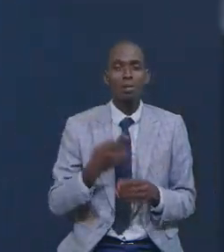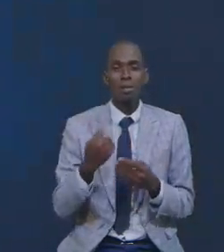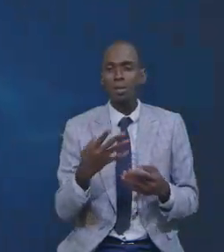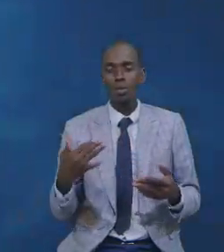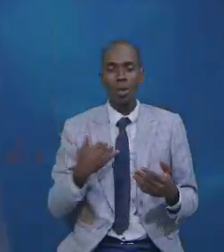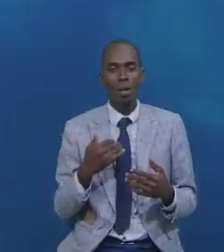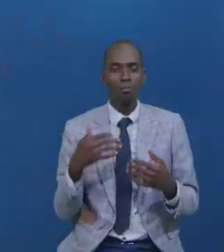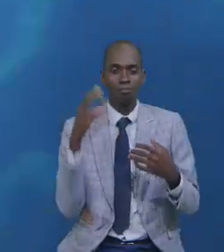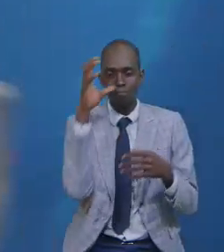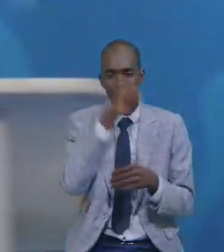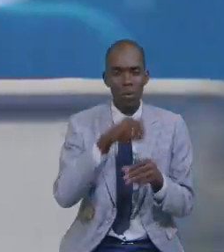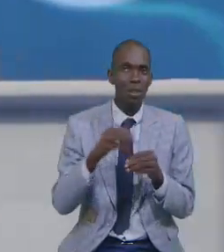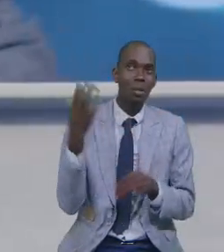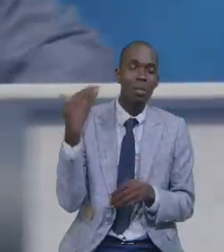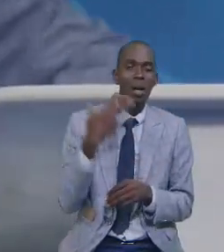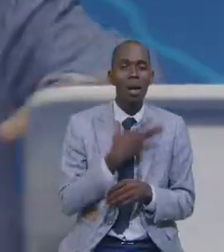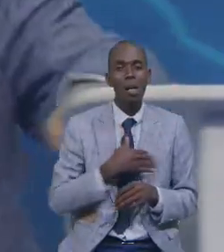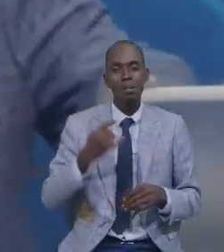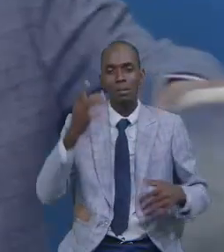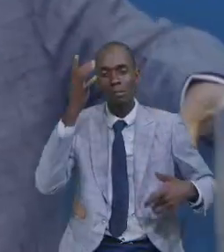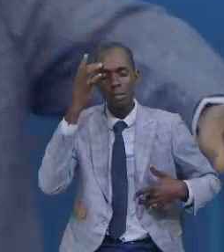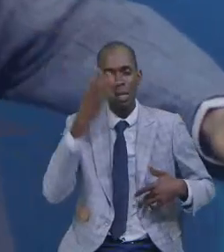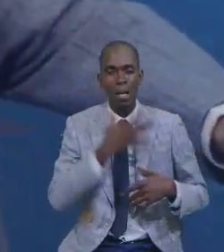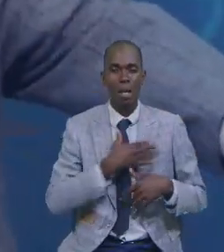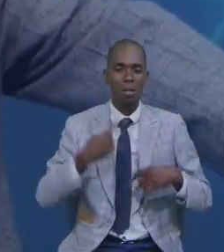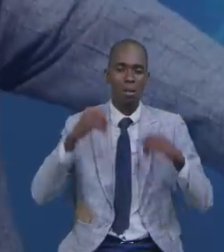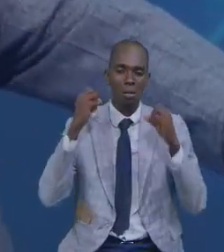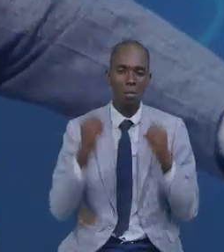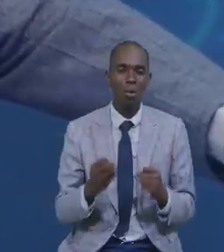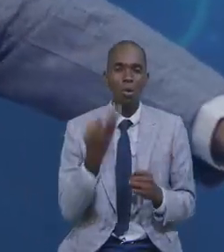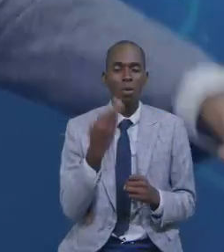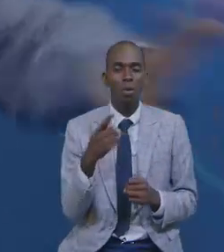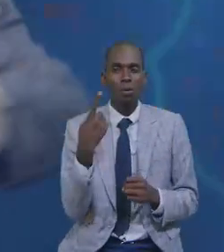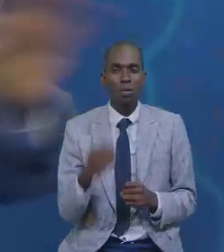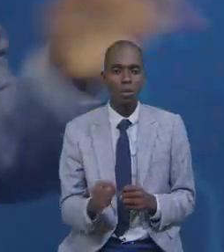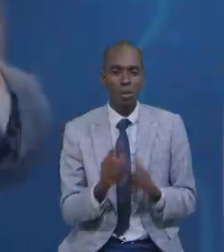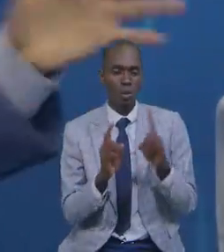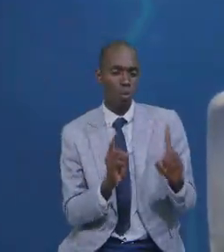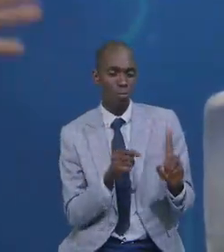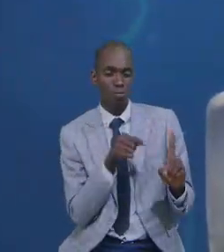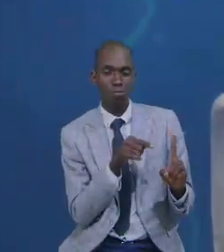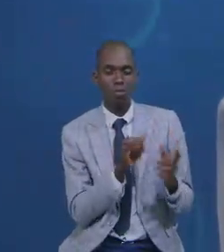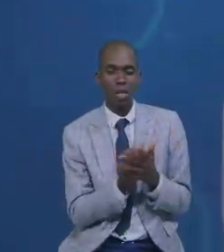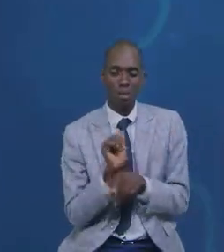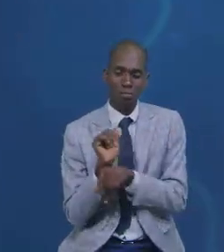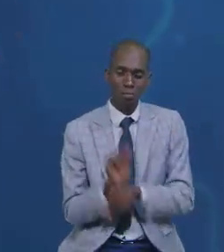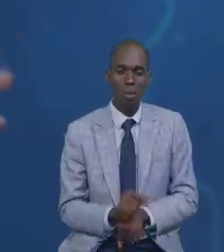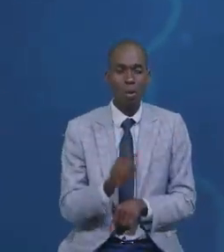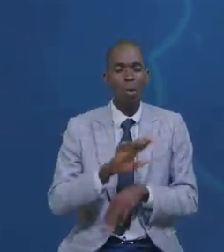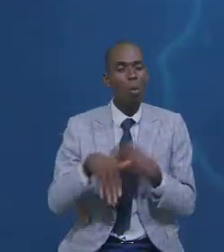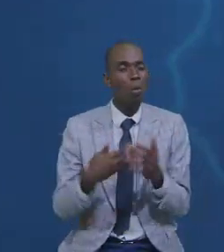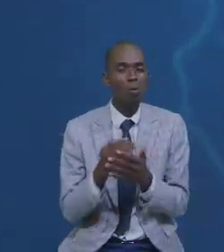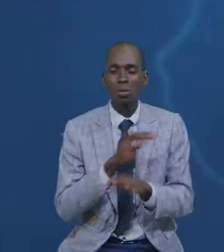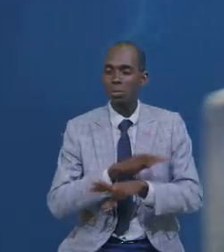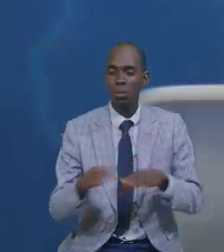and the sickness, and the power of the one that held you captive, all that does not matter. All that does